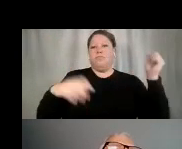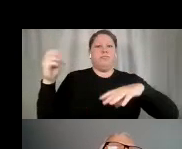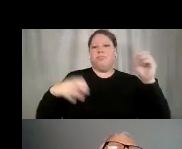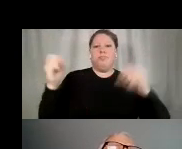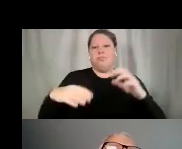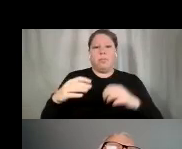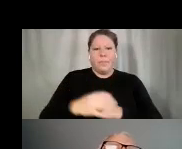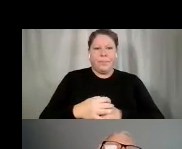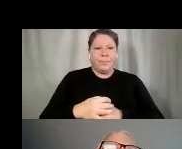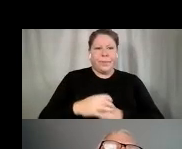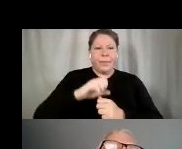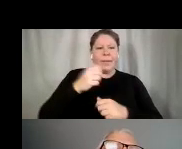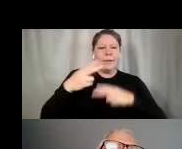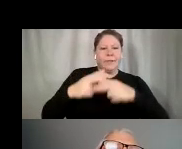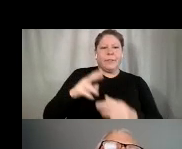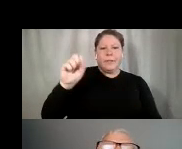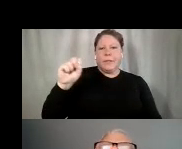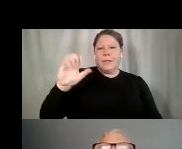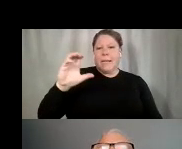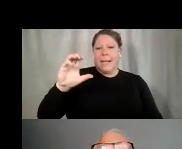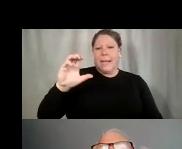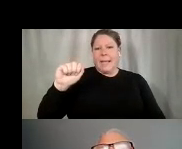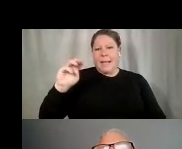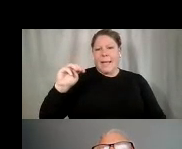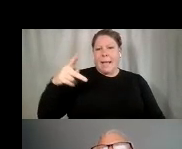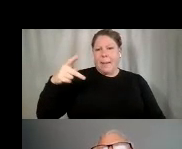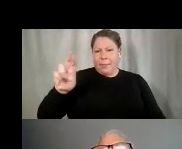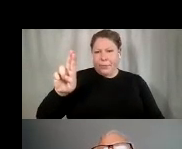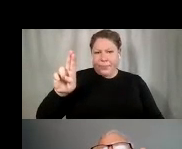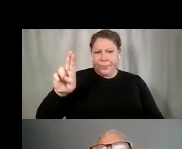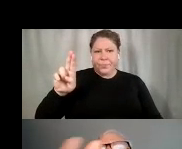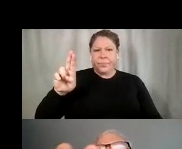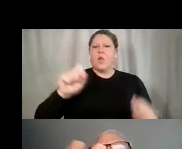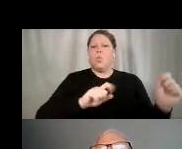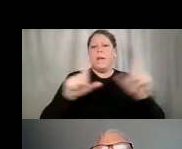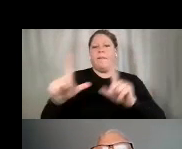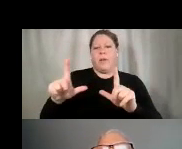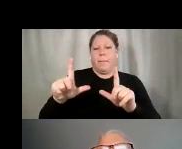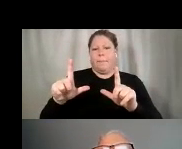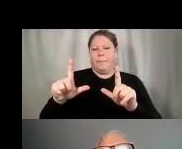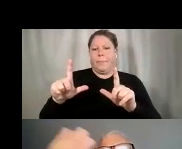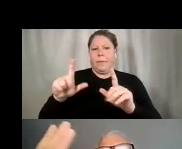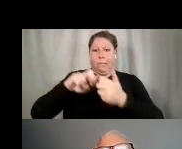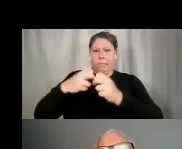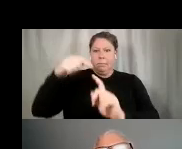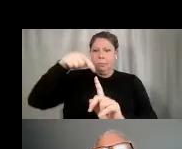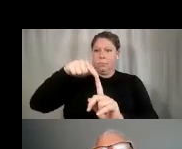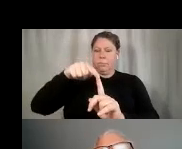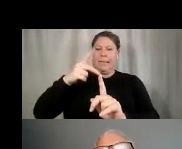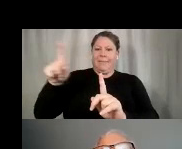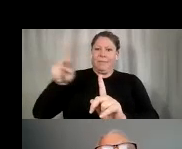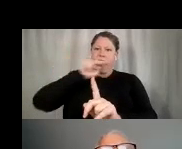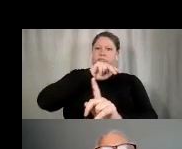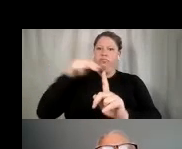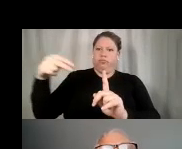Scamper is a way, is a reframing tool where you can take the problem and look at it in different ways. And there's 7 different ways